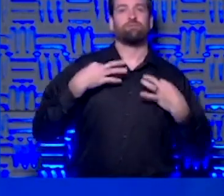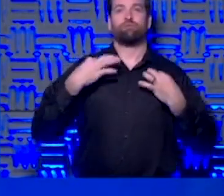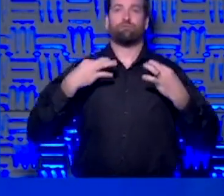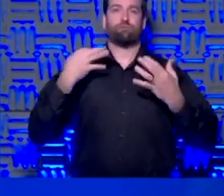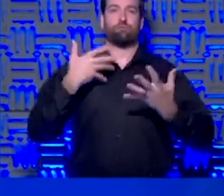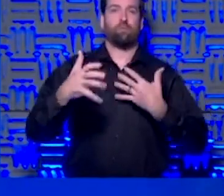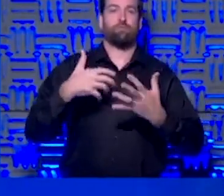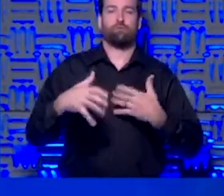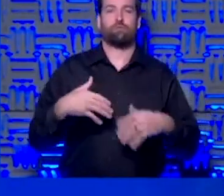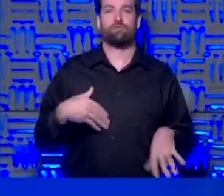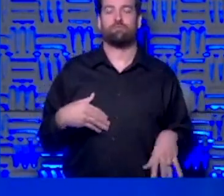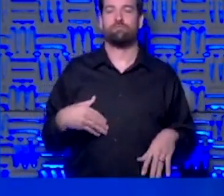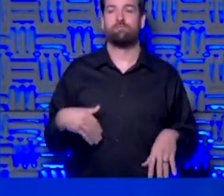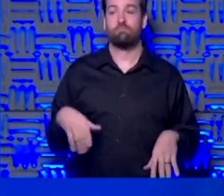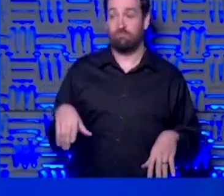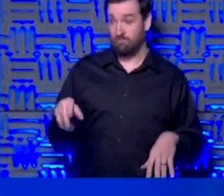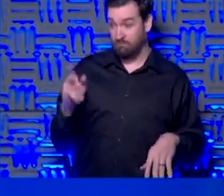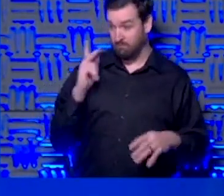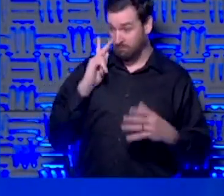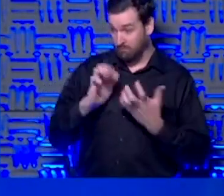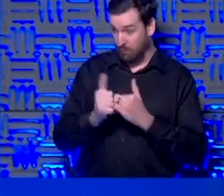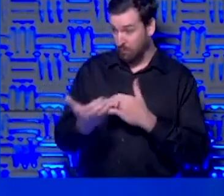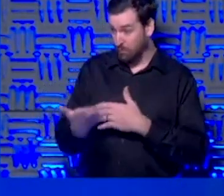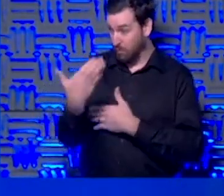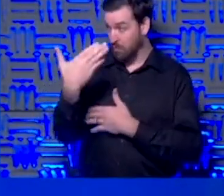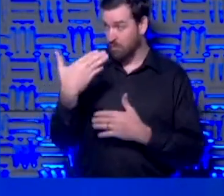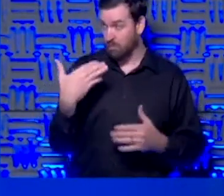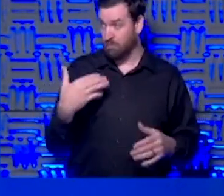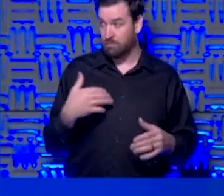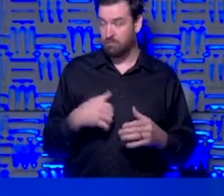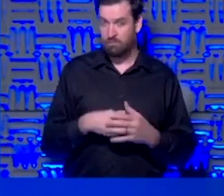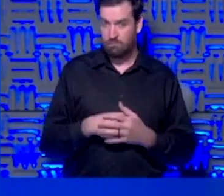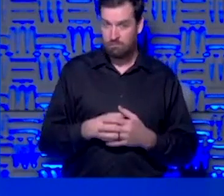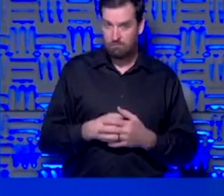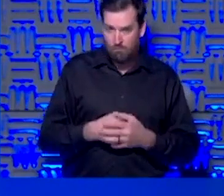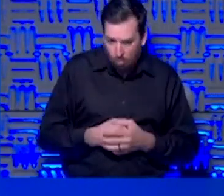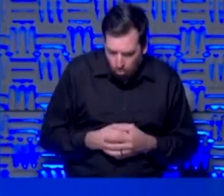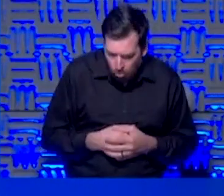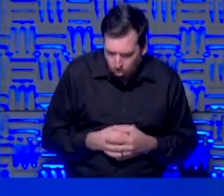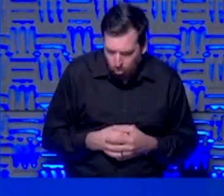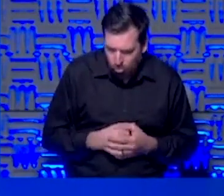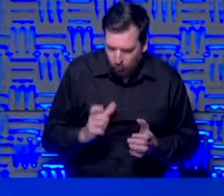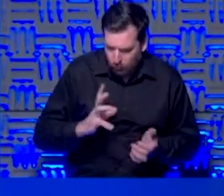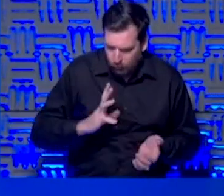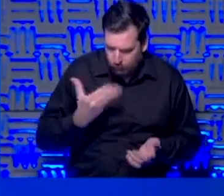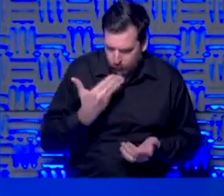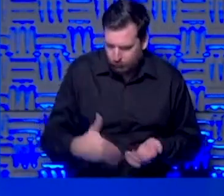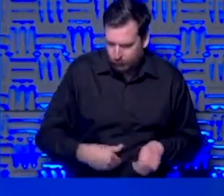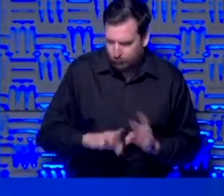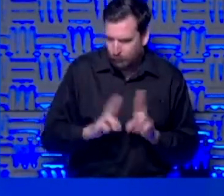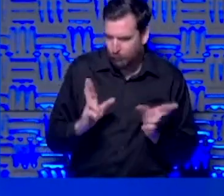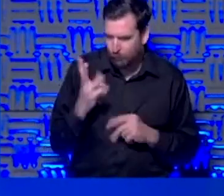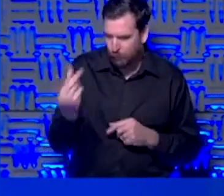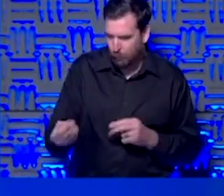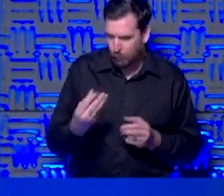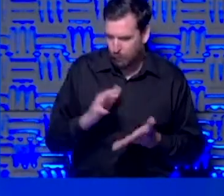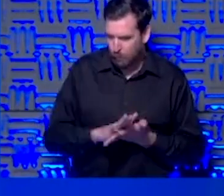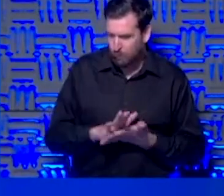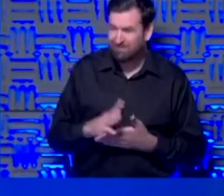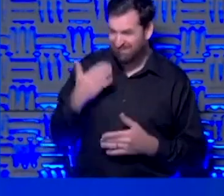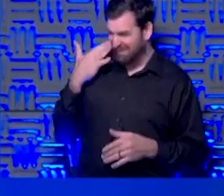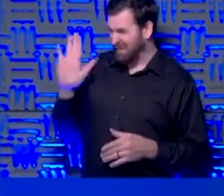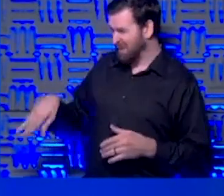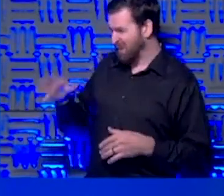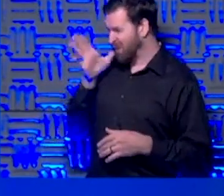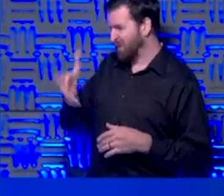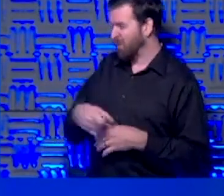or whatever was on. And I'd say, Ilea, how you doing this morning? And she'd walk in. She'd become hunched over like this. I'm good, Dad. I'm good. Ready to go to school. I'm like, hey, kid, you're going to show your